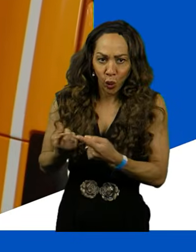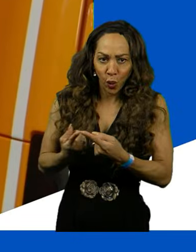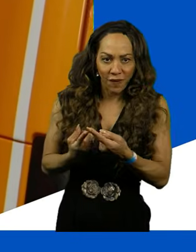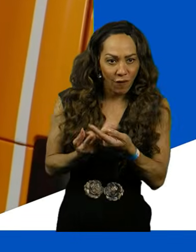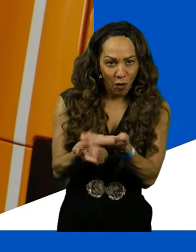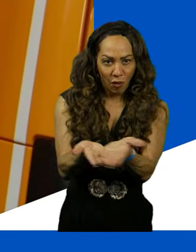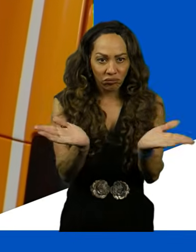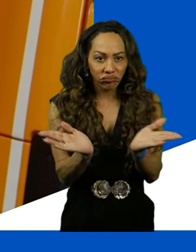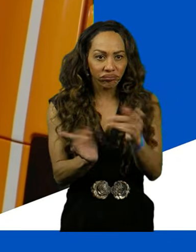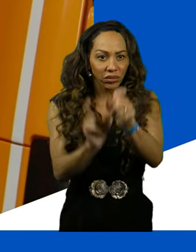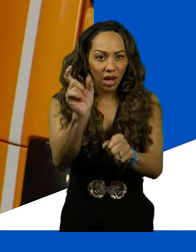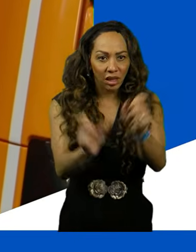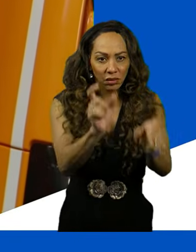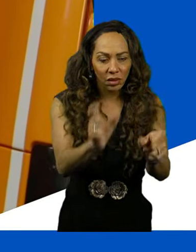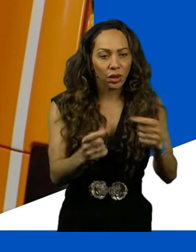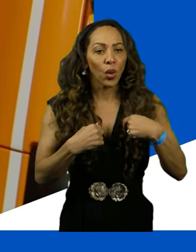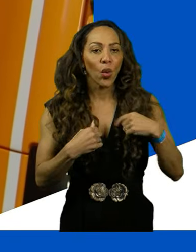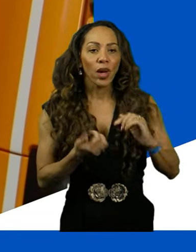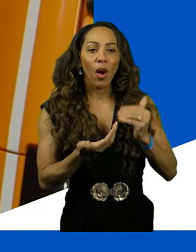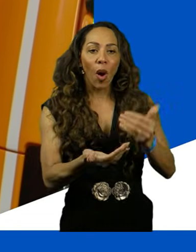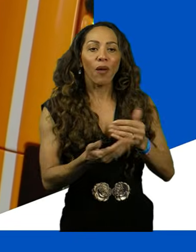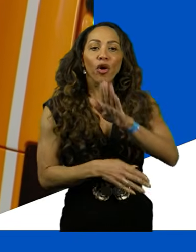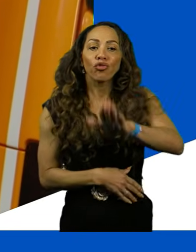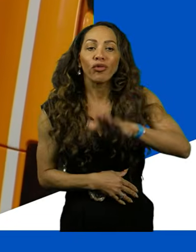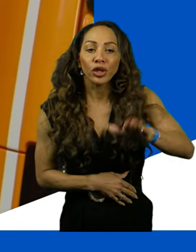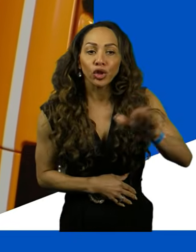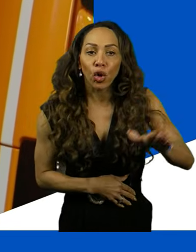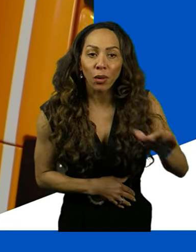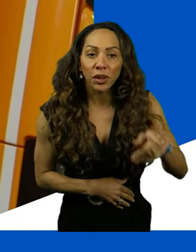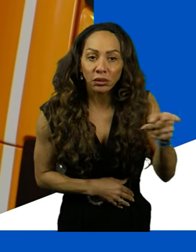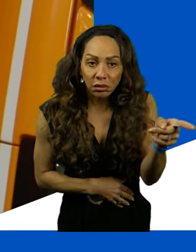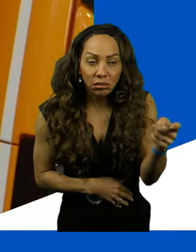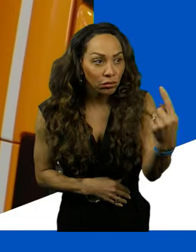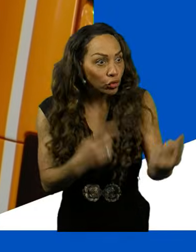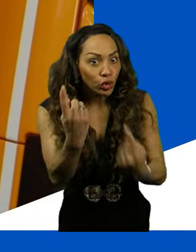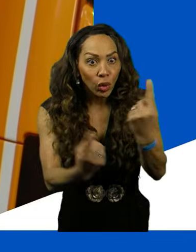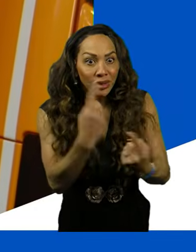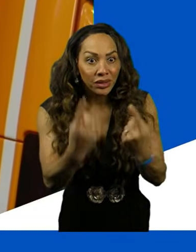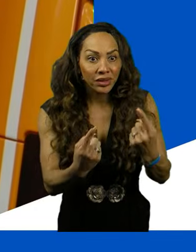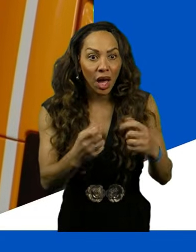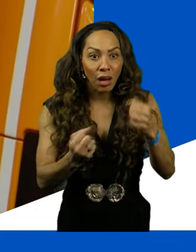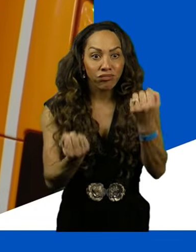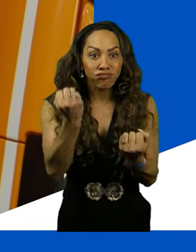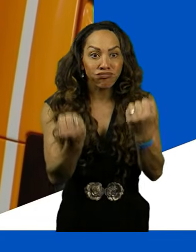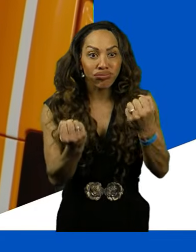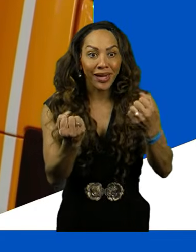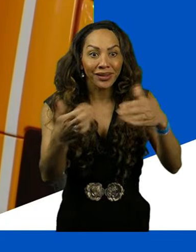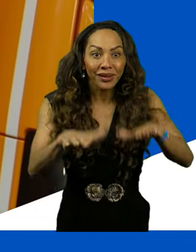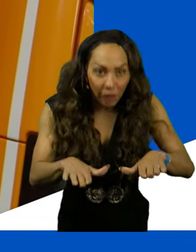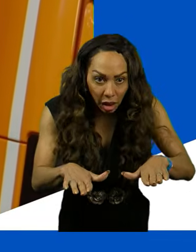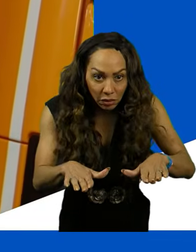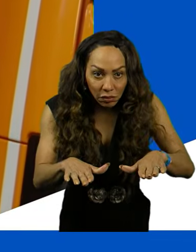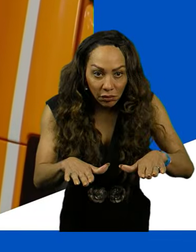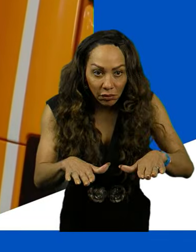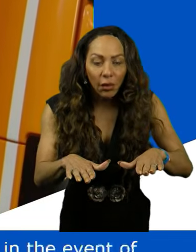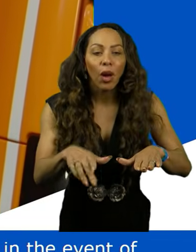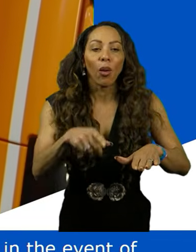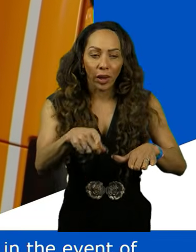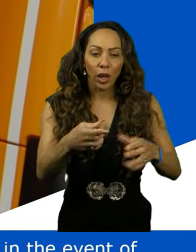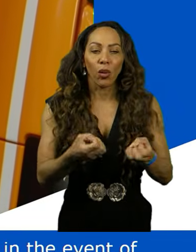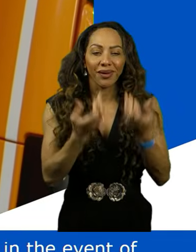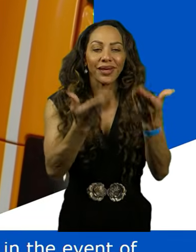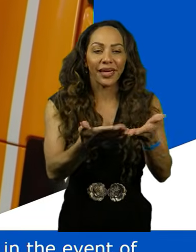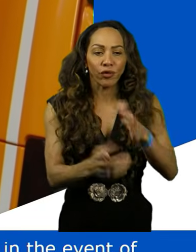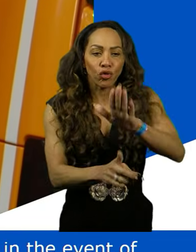offer reassurance to our customers in the event of a breakdown. When our customers call us, we're here to provide that worry-free motoring so